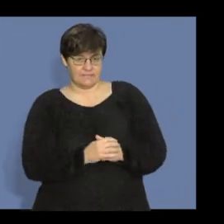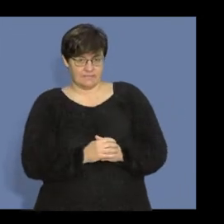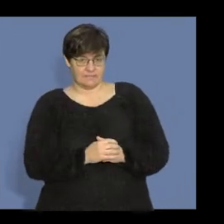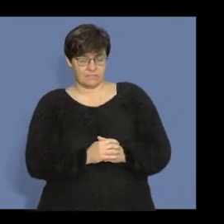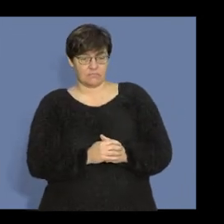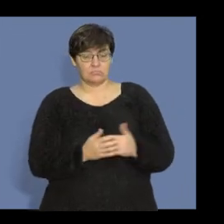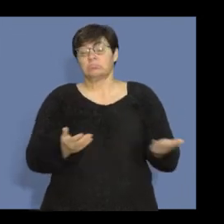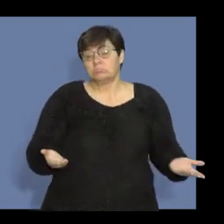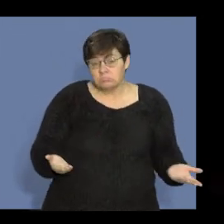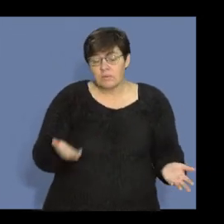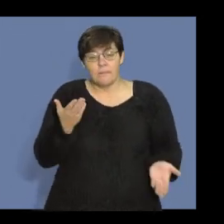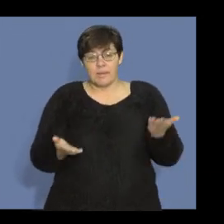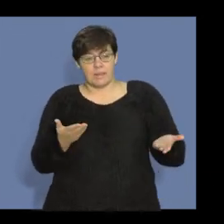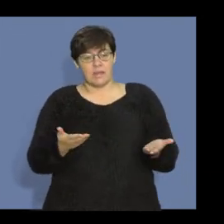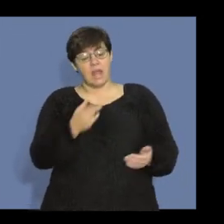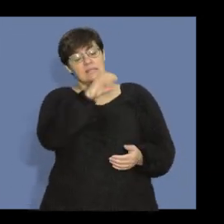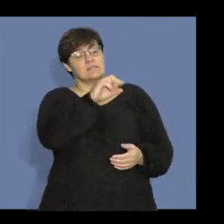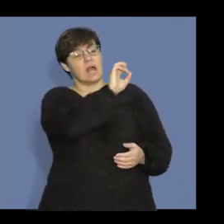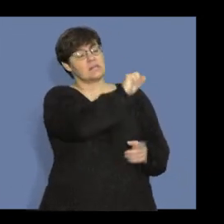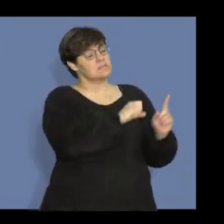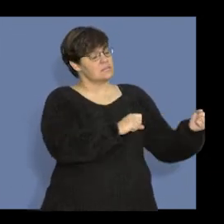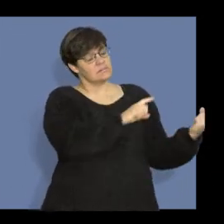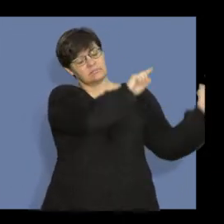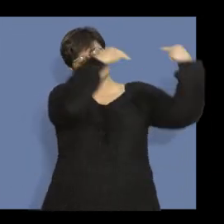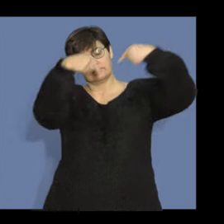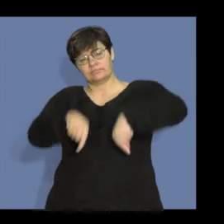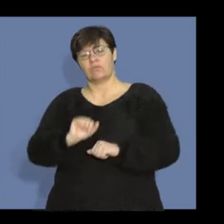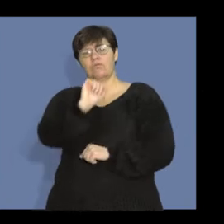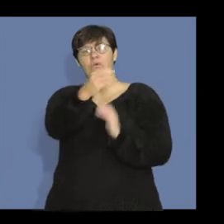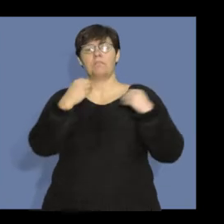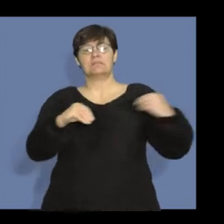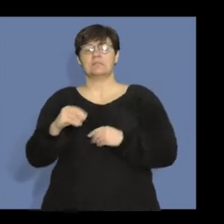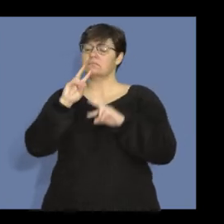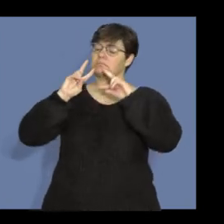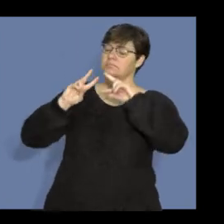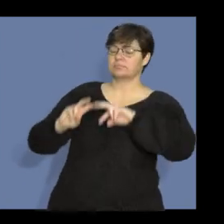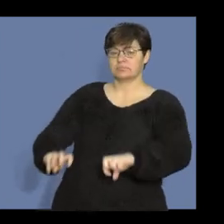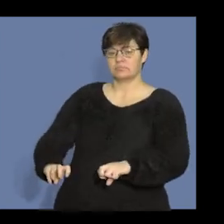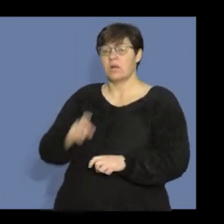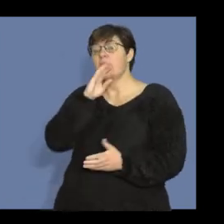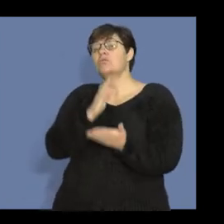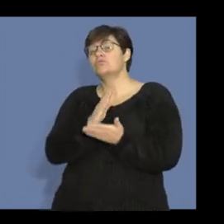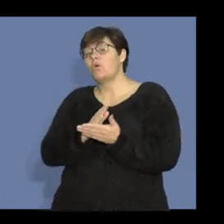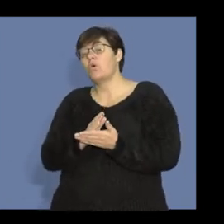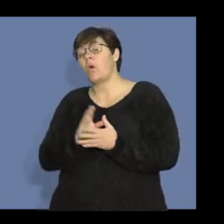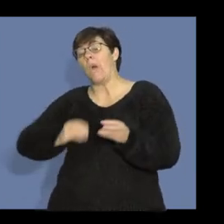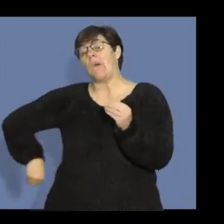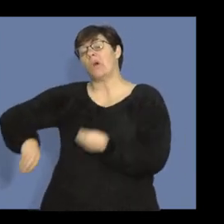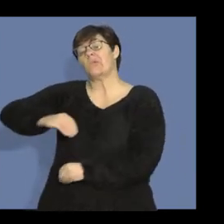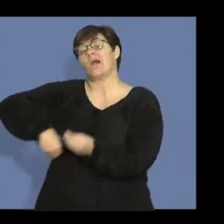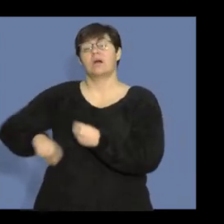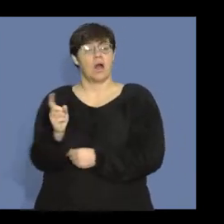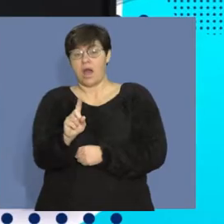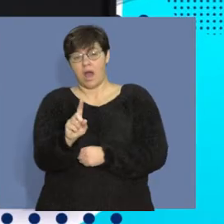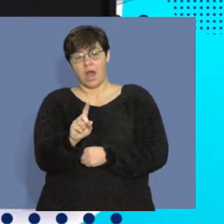have a situation where SARS does an investigation into your business to ensure that you are